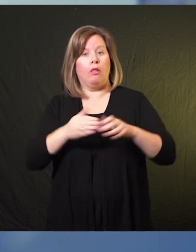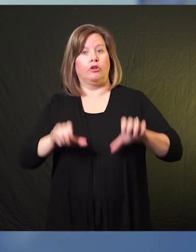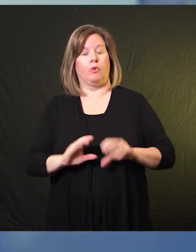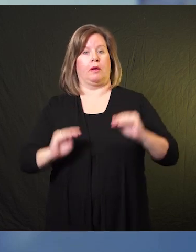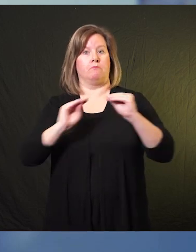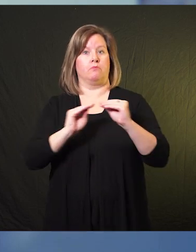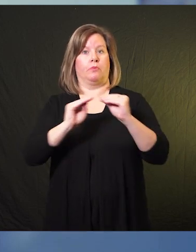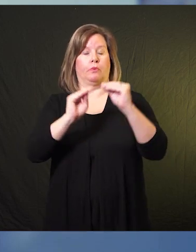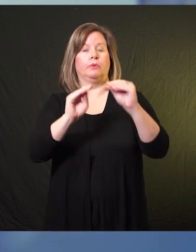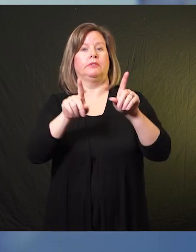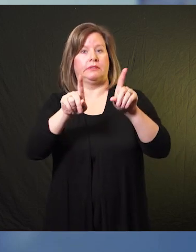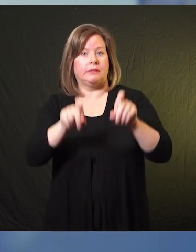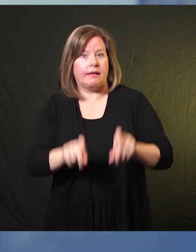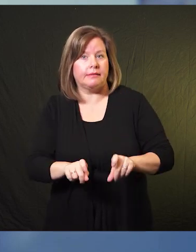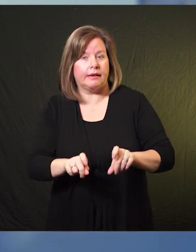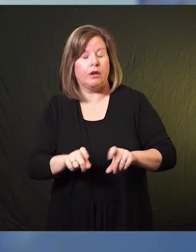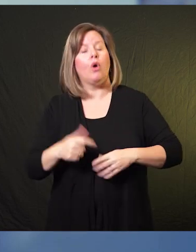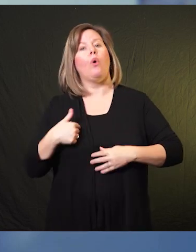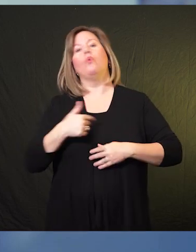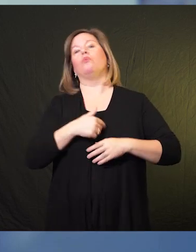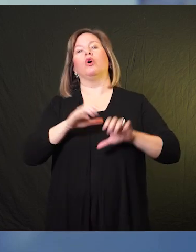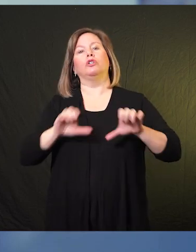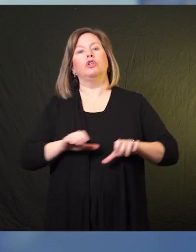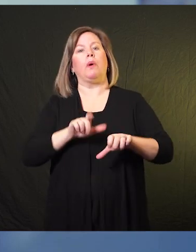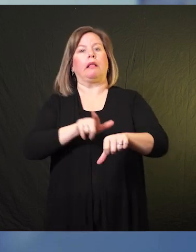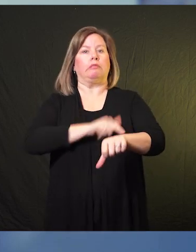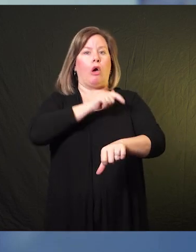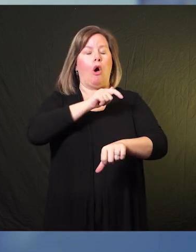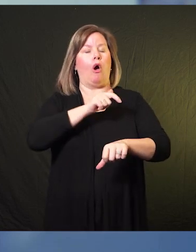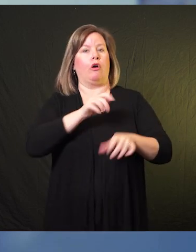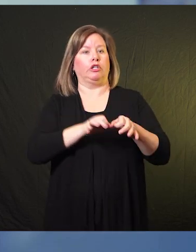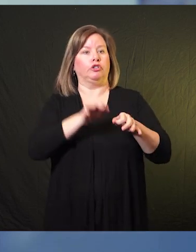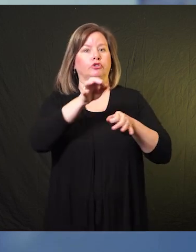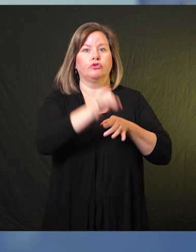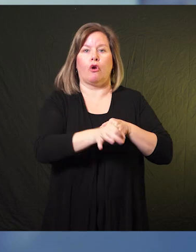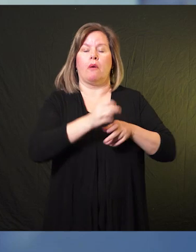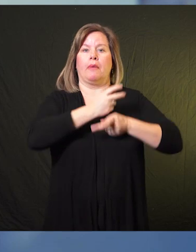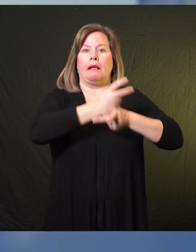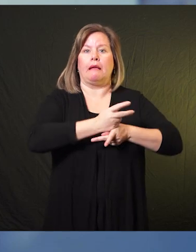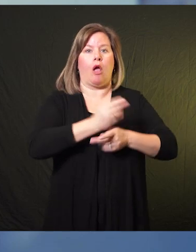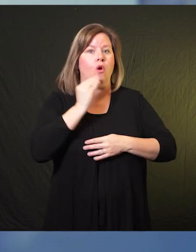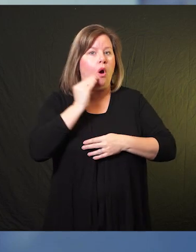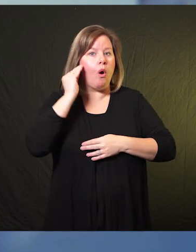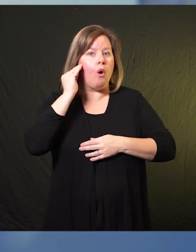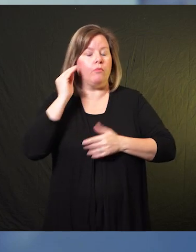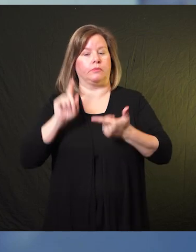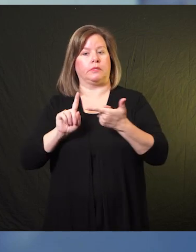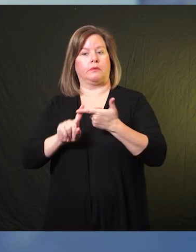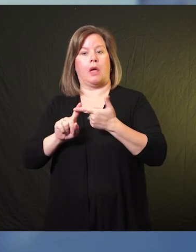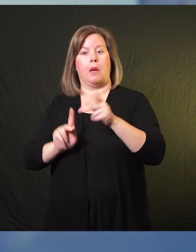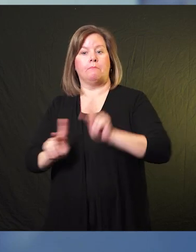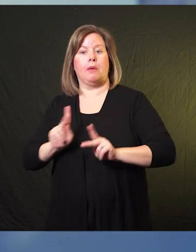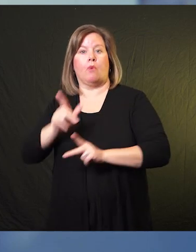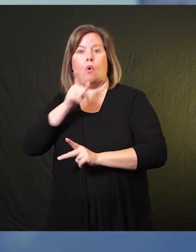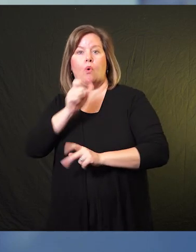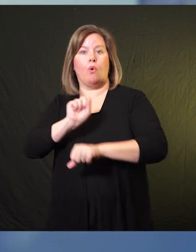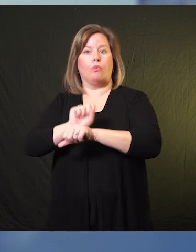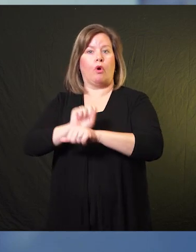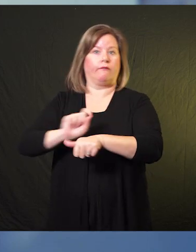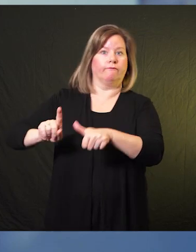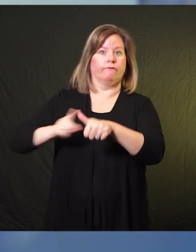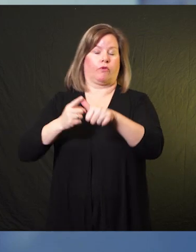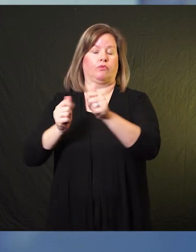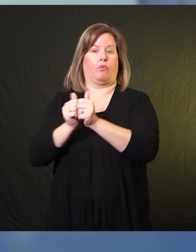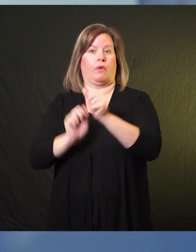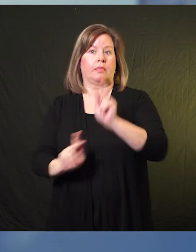screening, how do we make sure that we're getting to long-term care homes, how do we make sure we're getting to first responders and others that are on the front lines